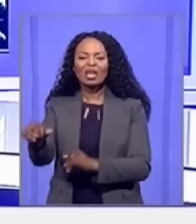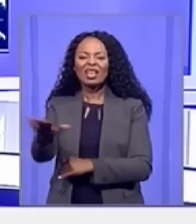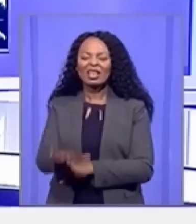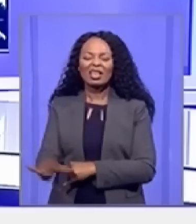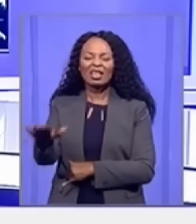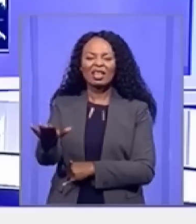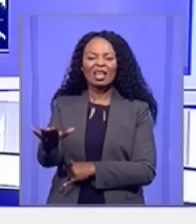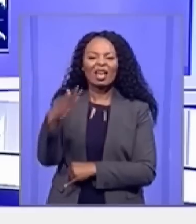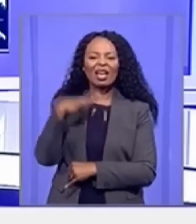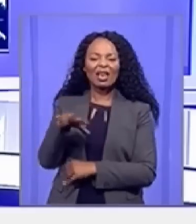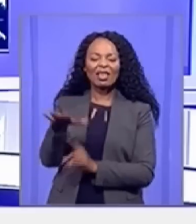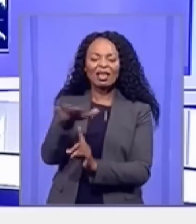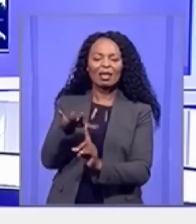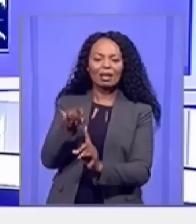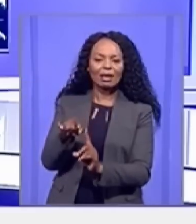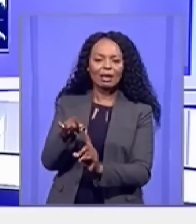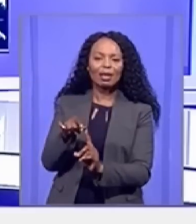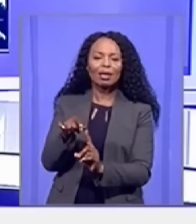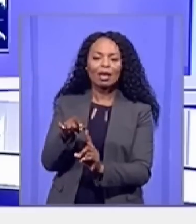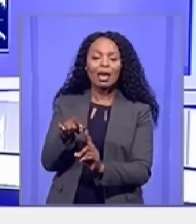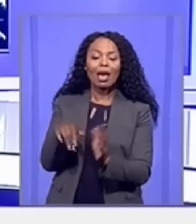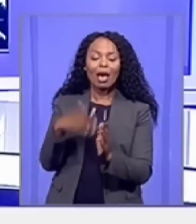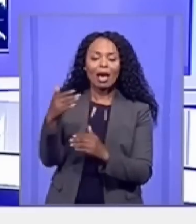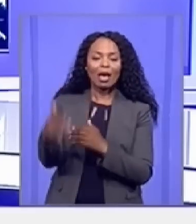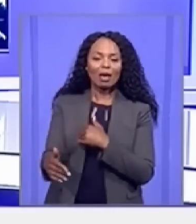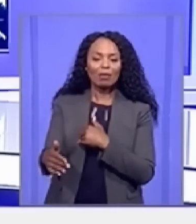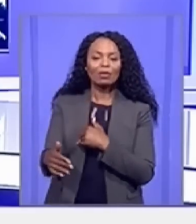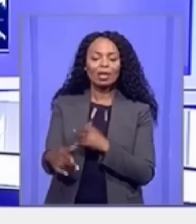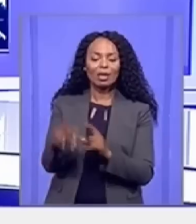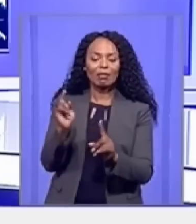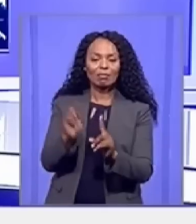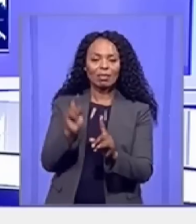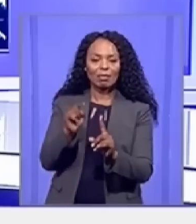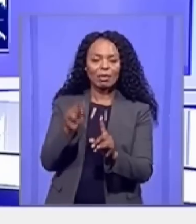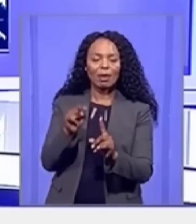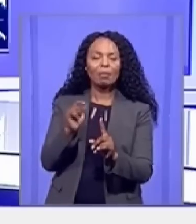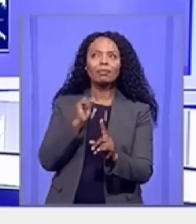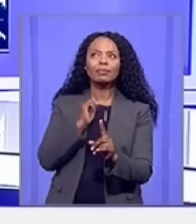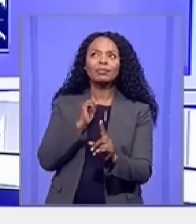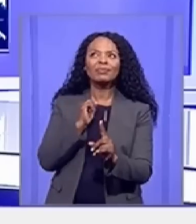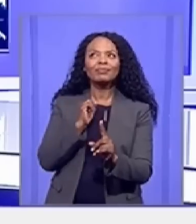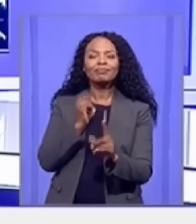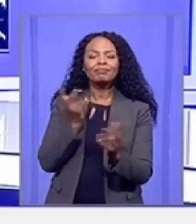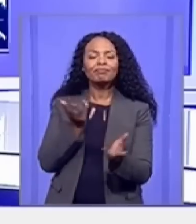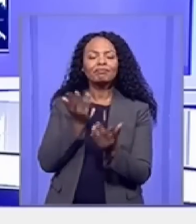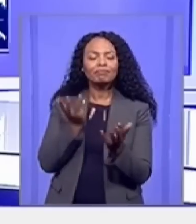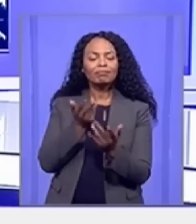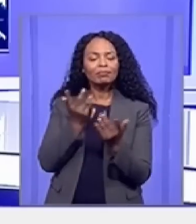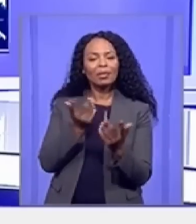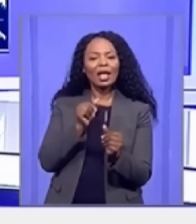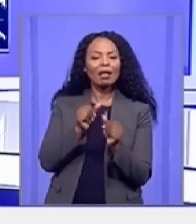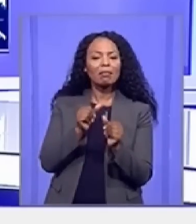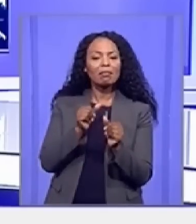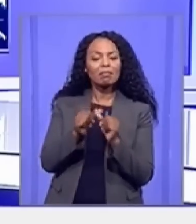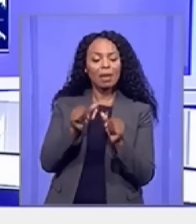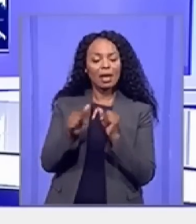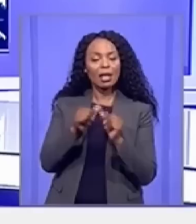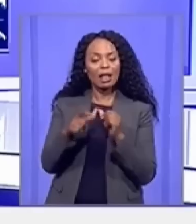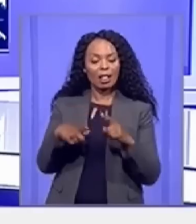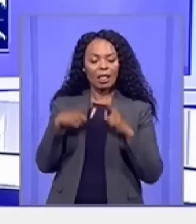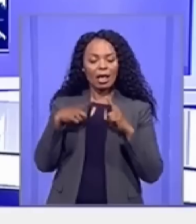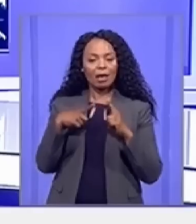mme ho tla mono ya ba he ke ha tla tloa ha di taba di ntse di mo lokela ho fihlela a